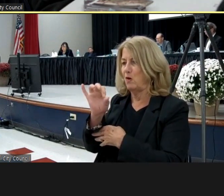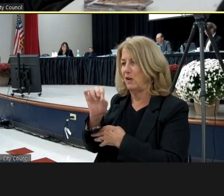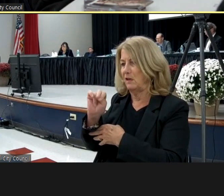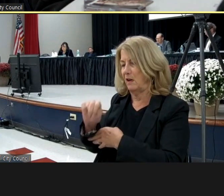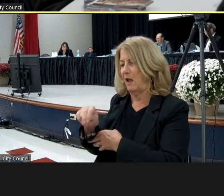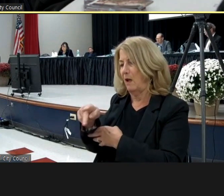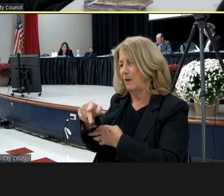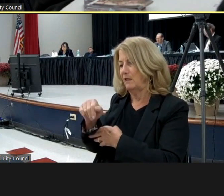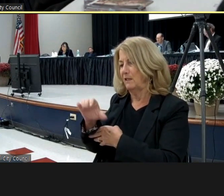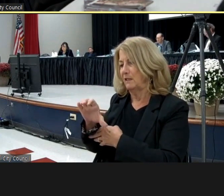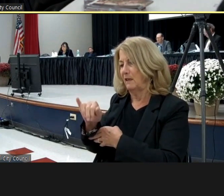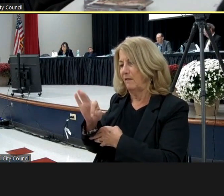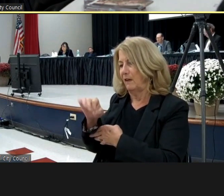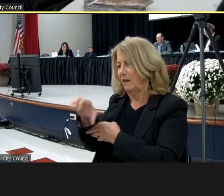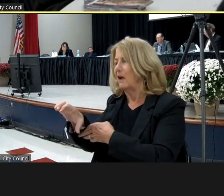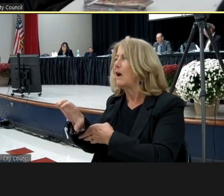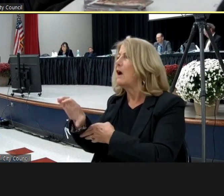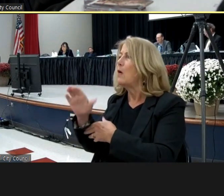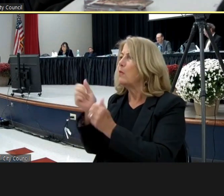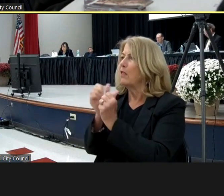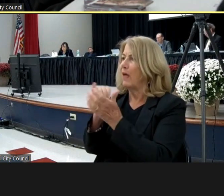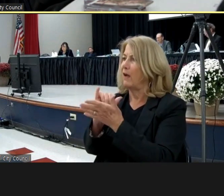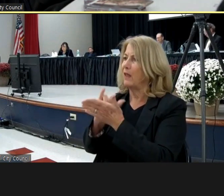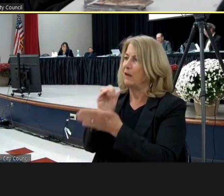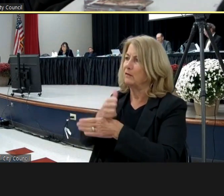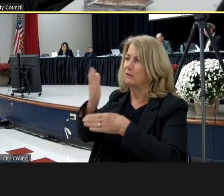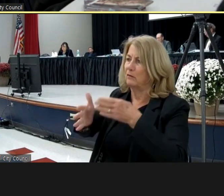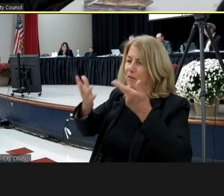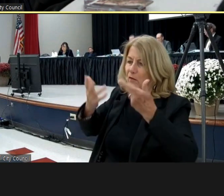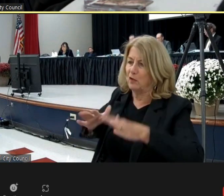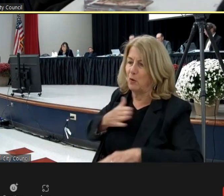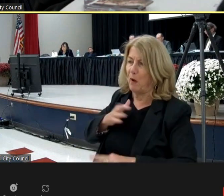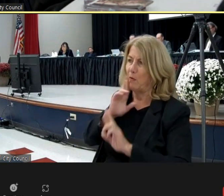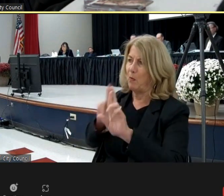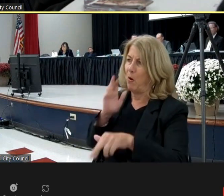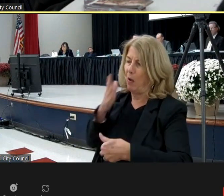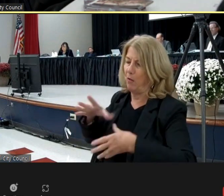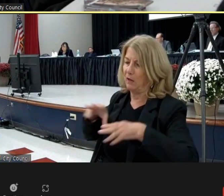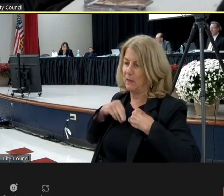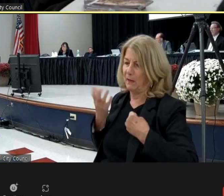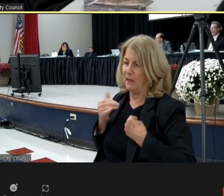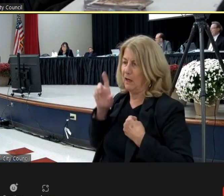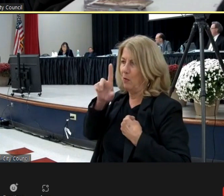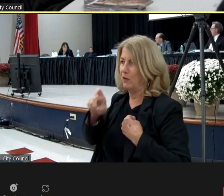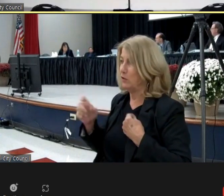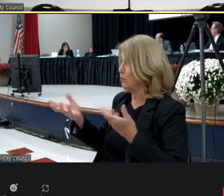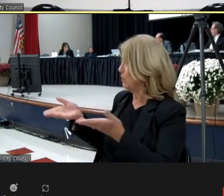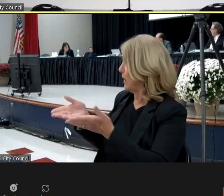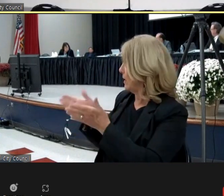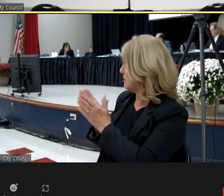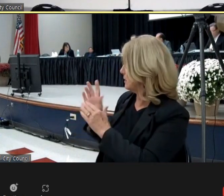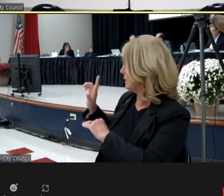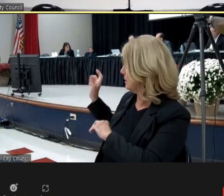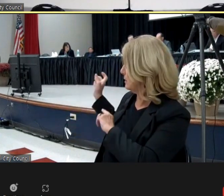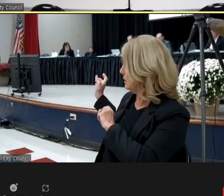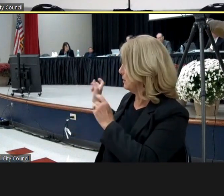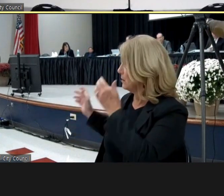With that, Mayor, that completes my report. I'll take any questions that you or the council has. Any questions?